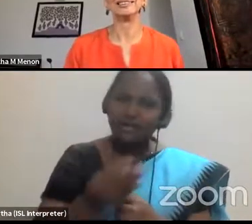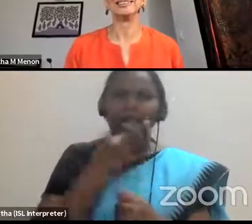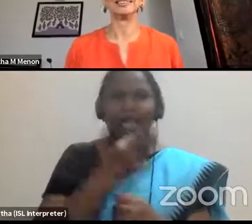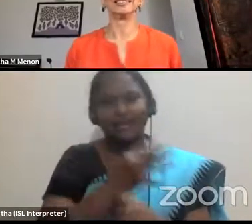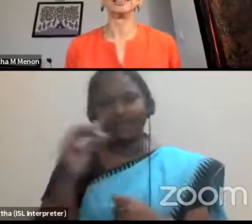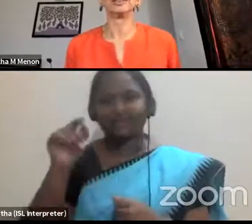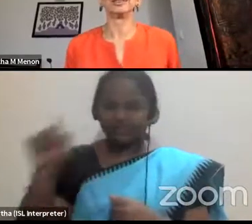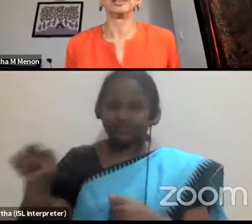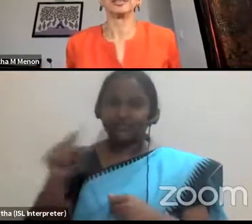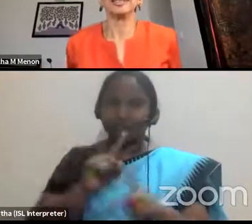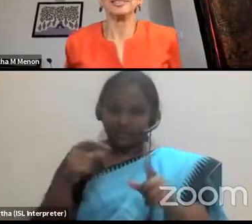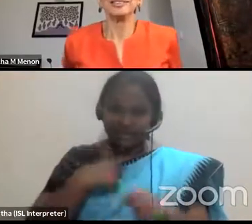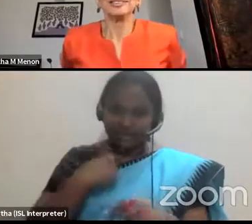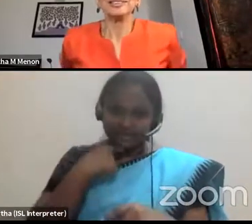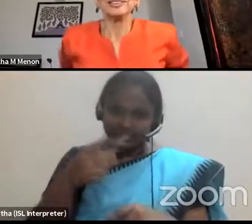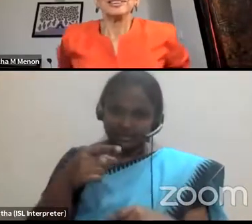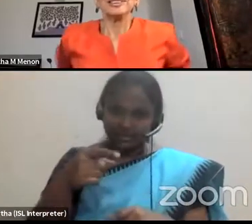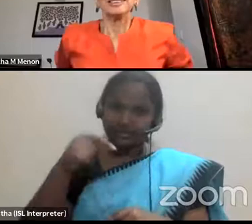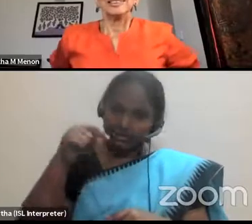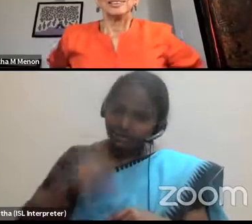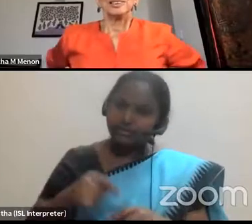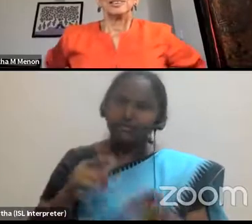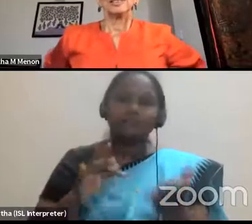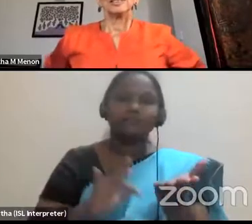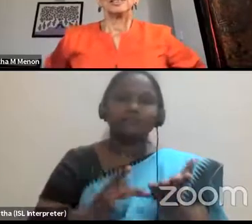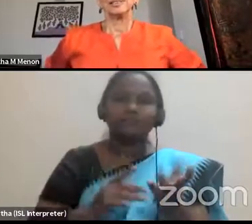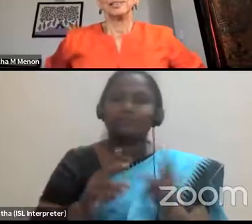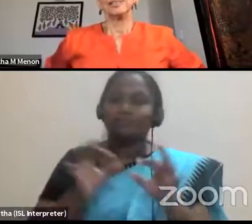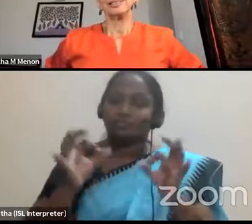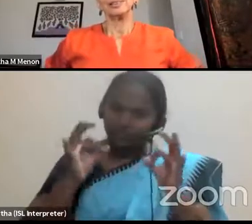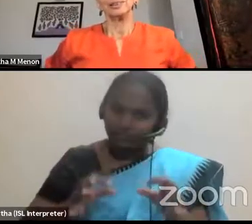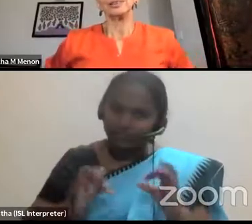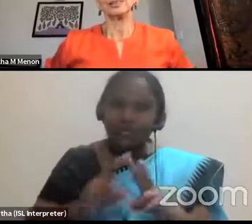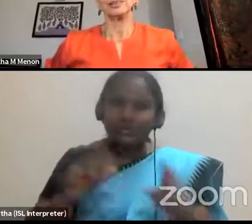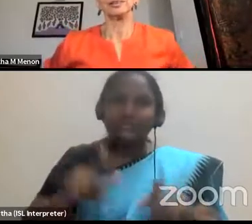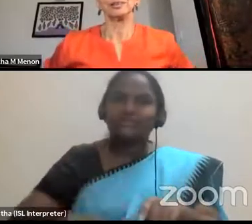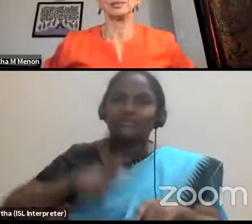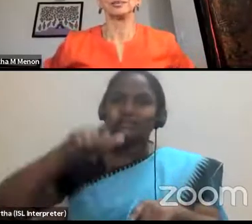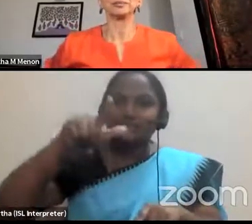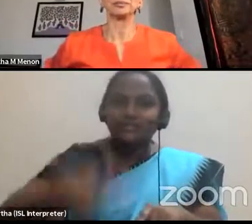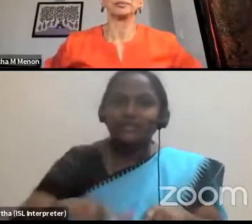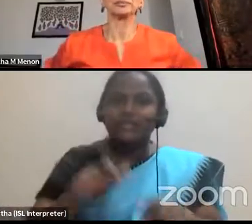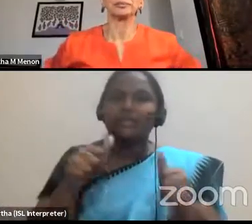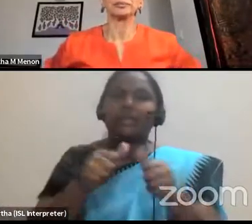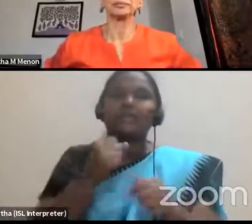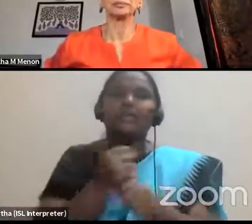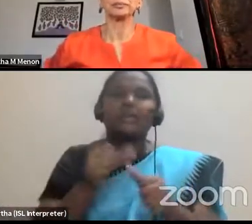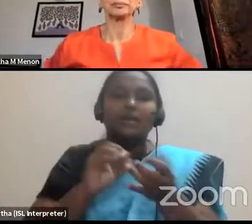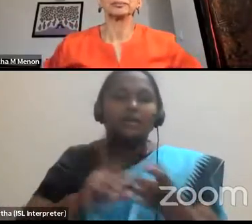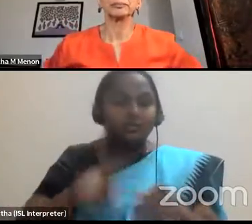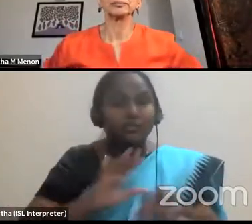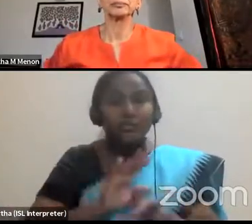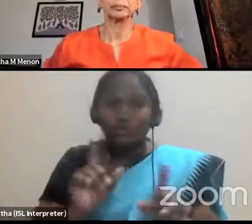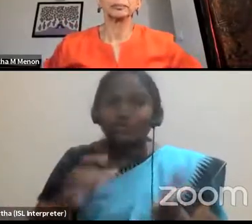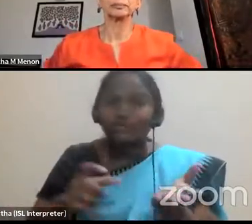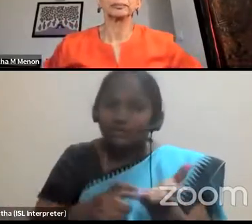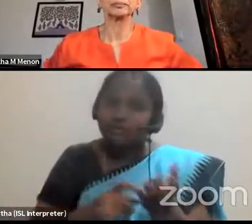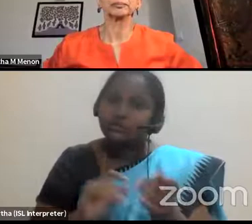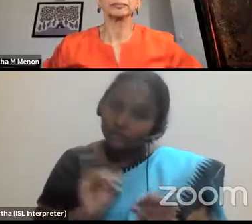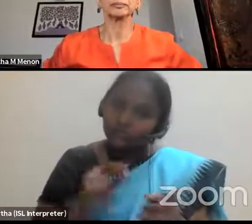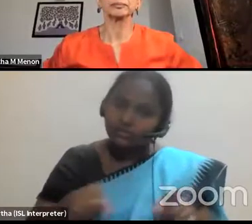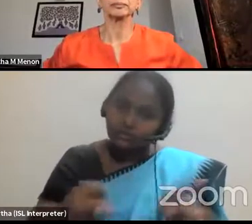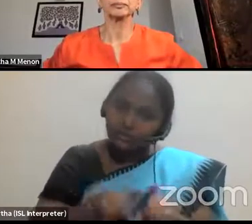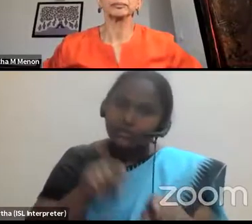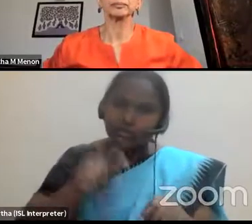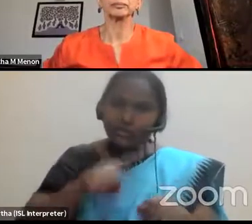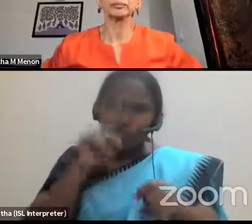but I can tell you technology is really what we are stepping the gas on. And it's not just technology, it's also digital. Right. And I see